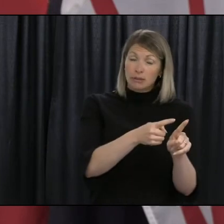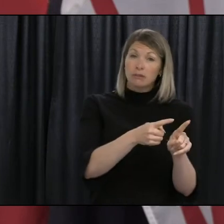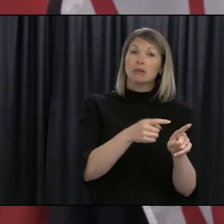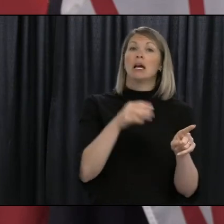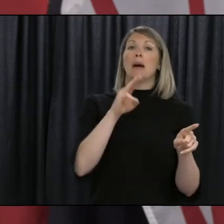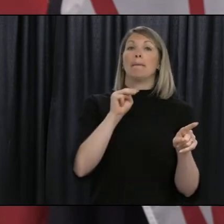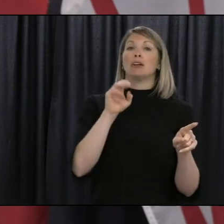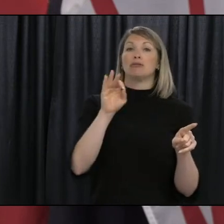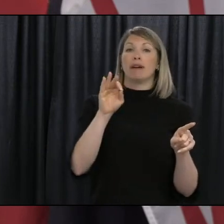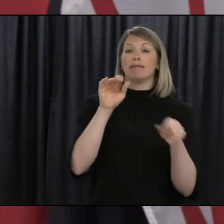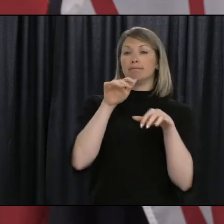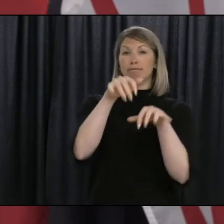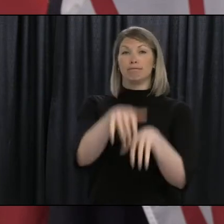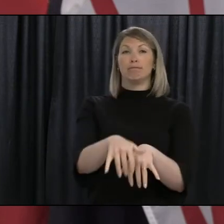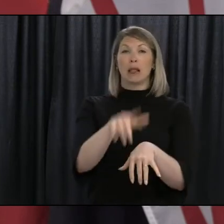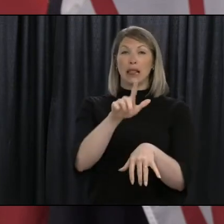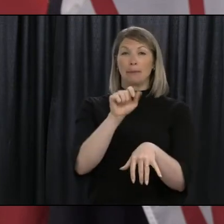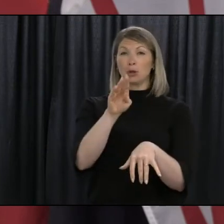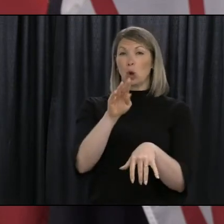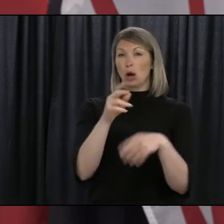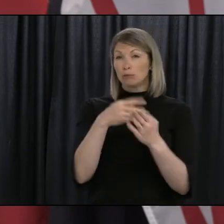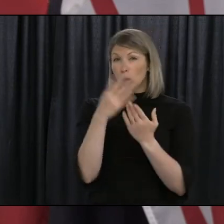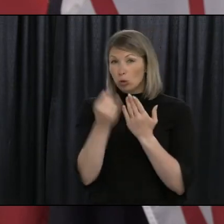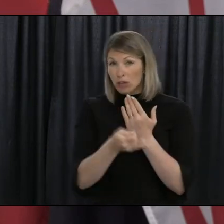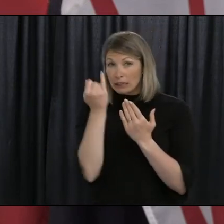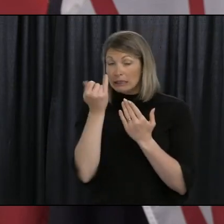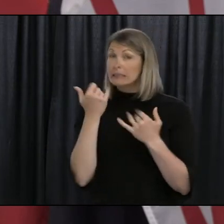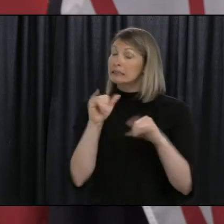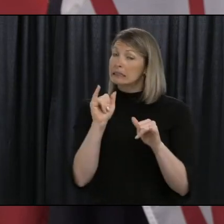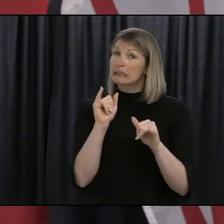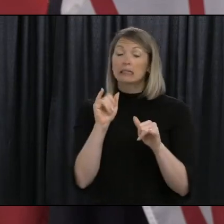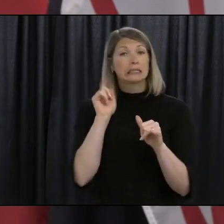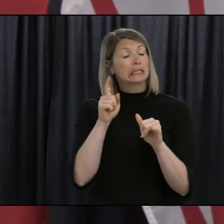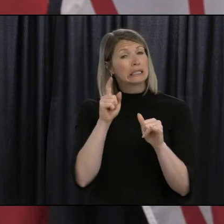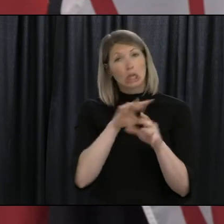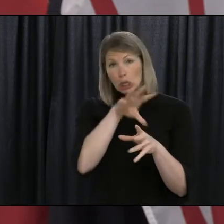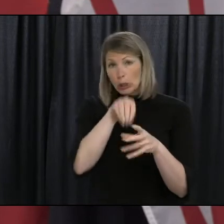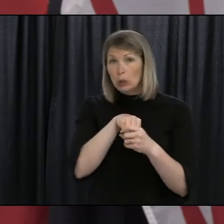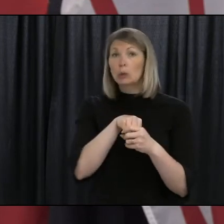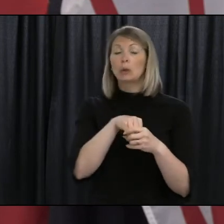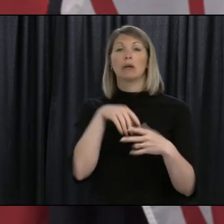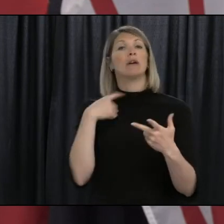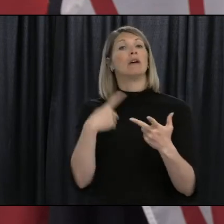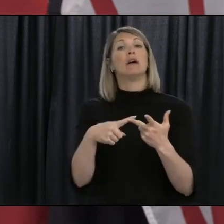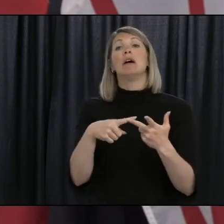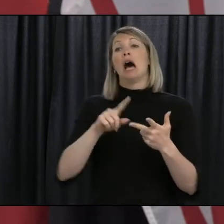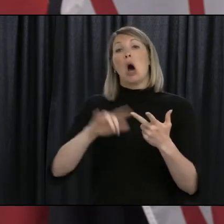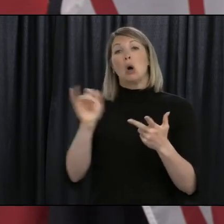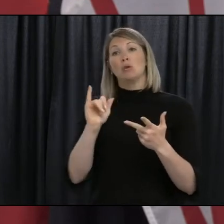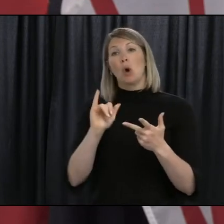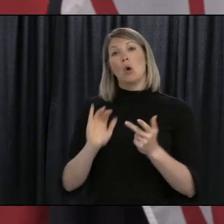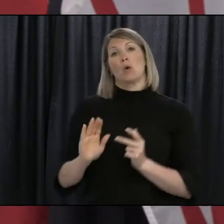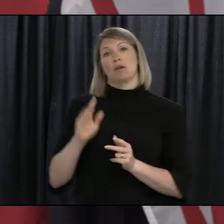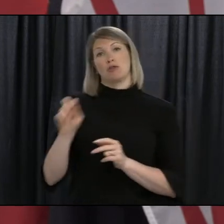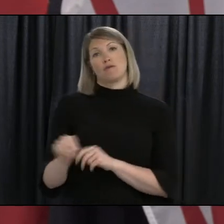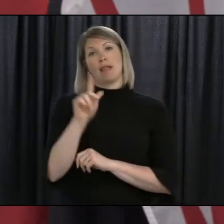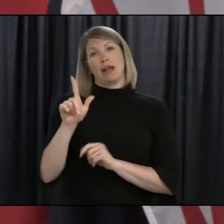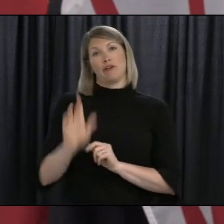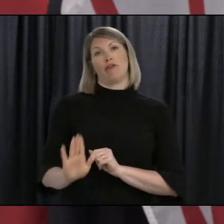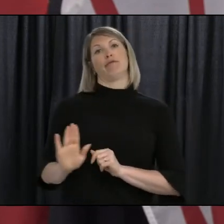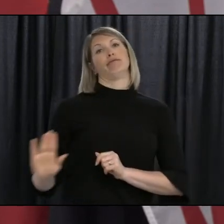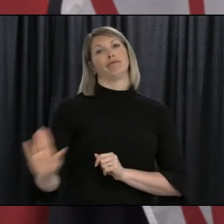project. These challenges highlight the need to work on collaborative solutions as well as working with the federal